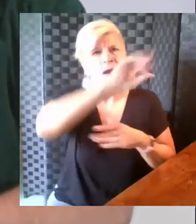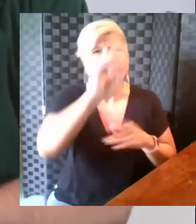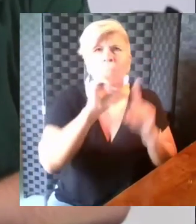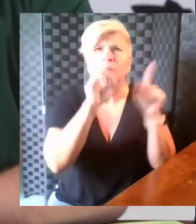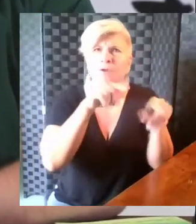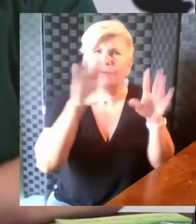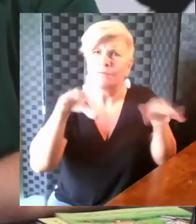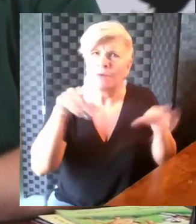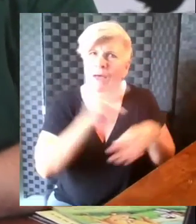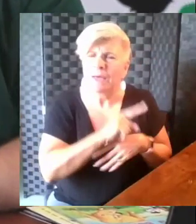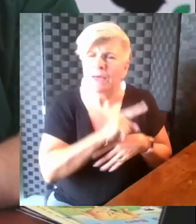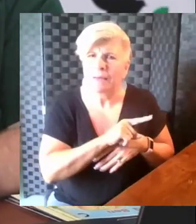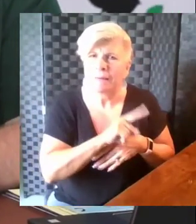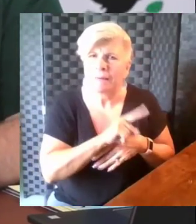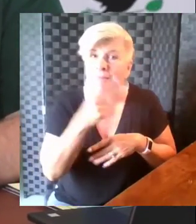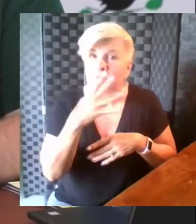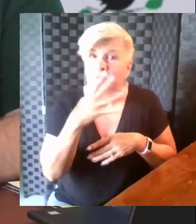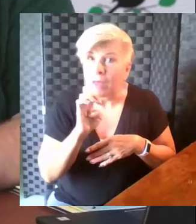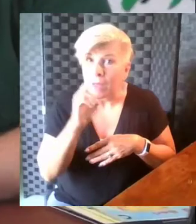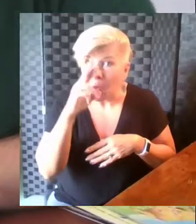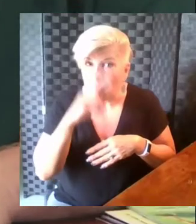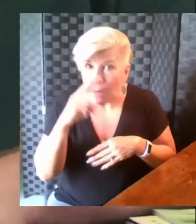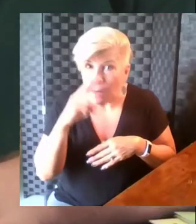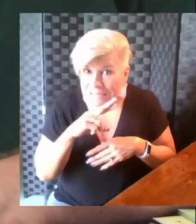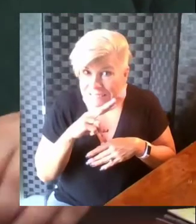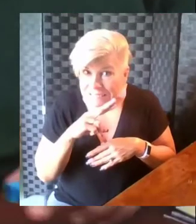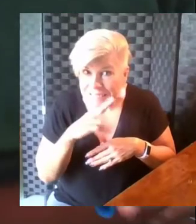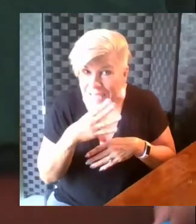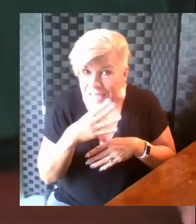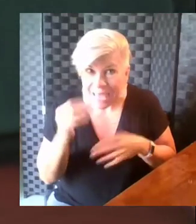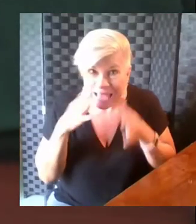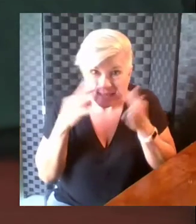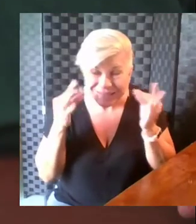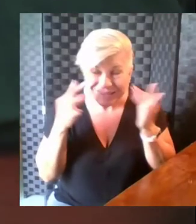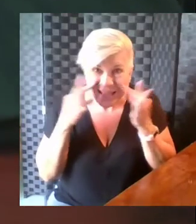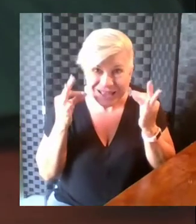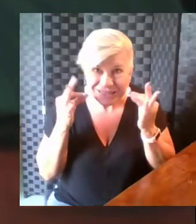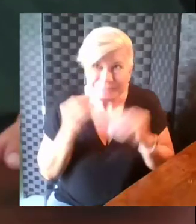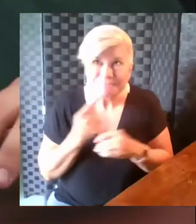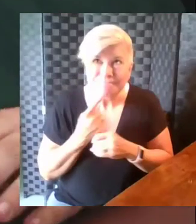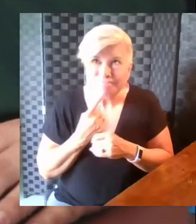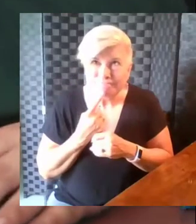The rat and cat